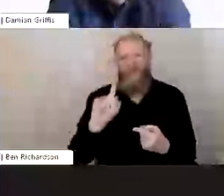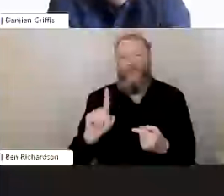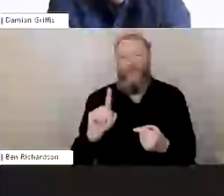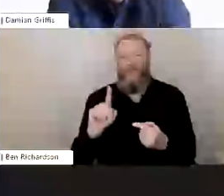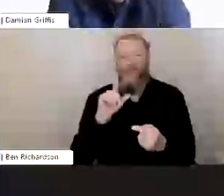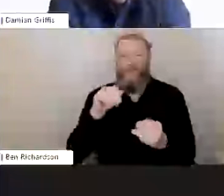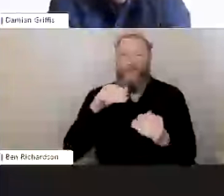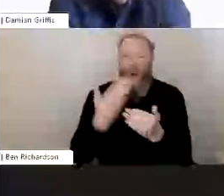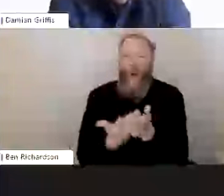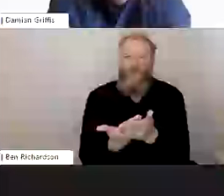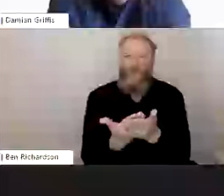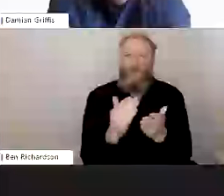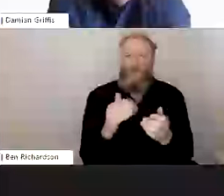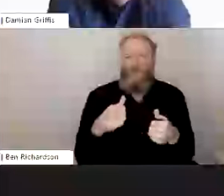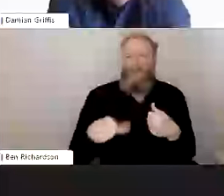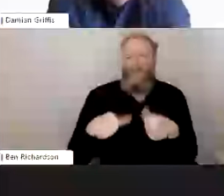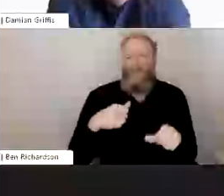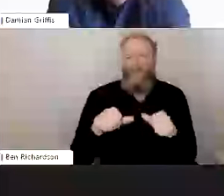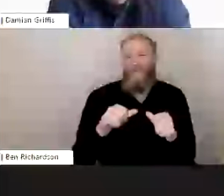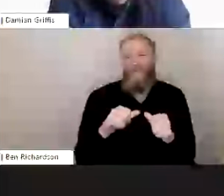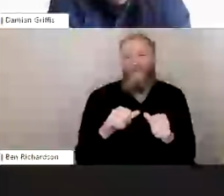a natural